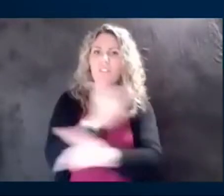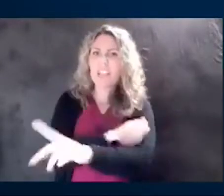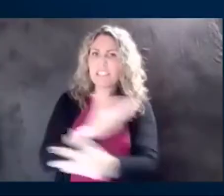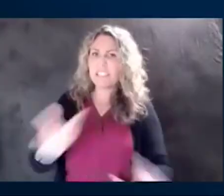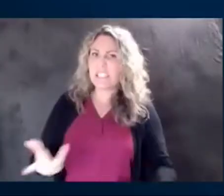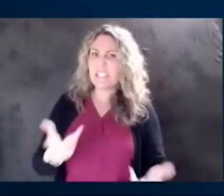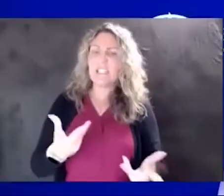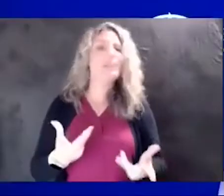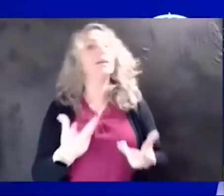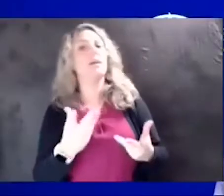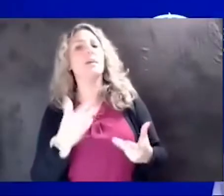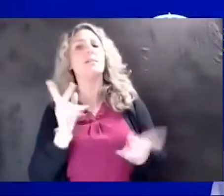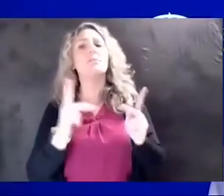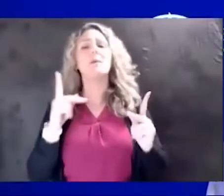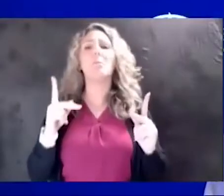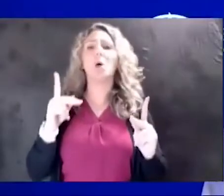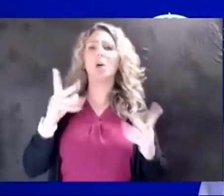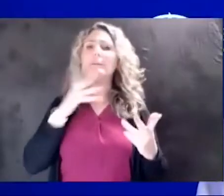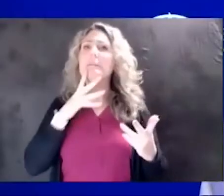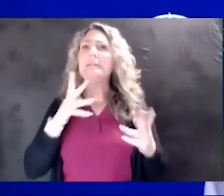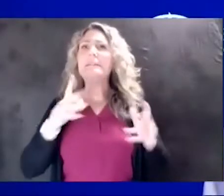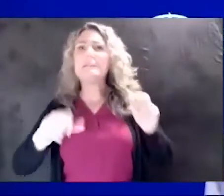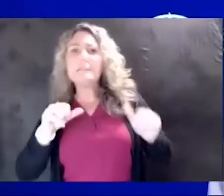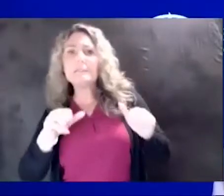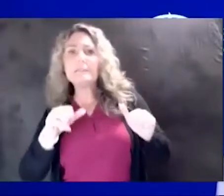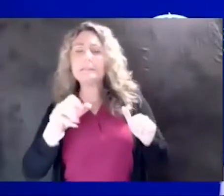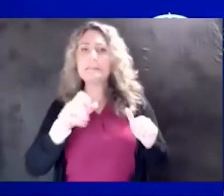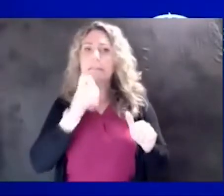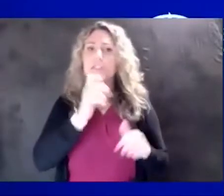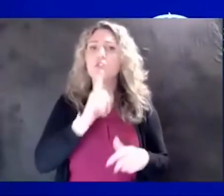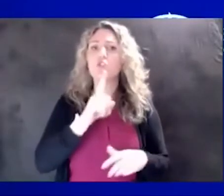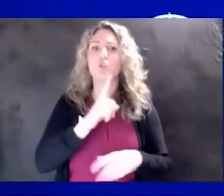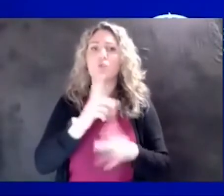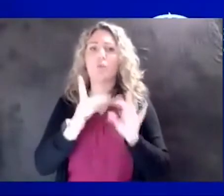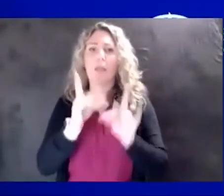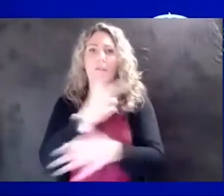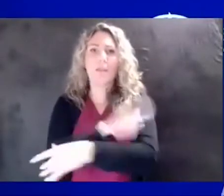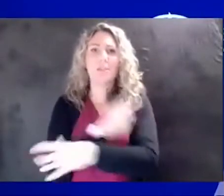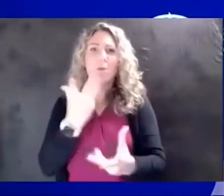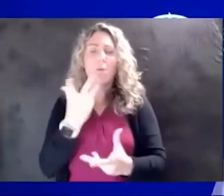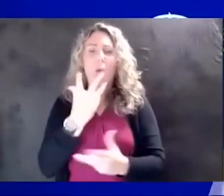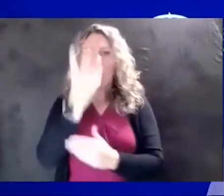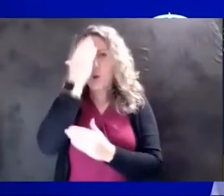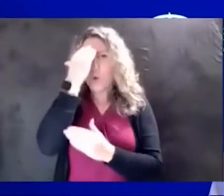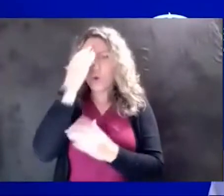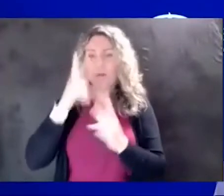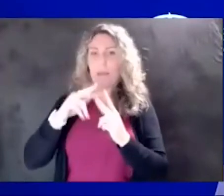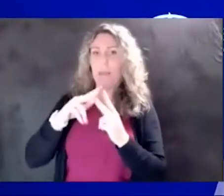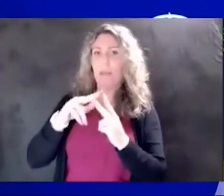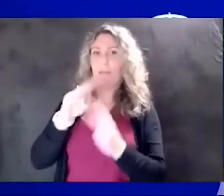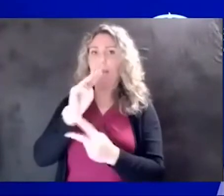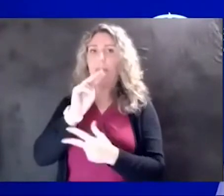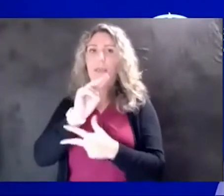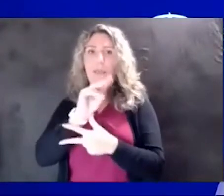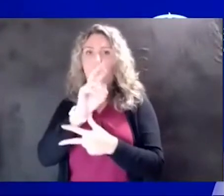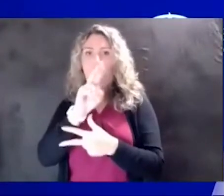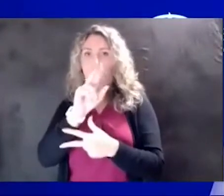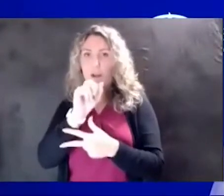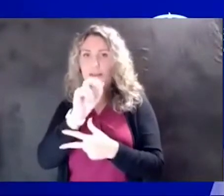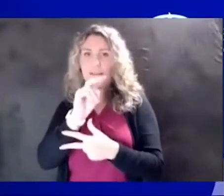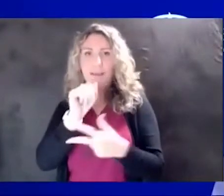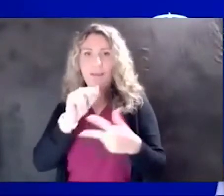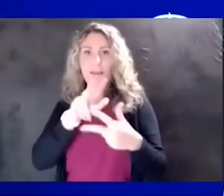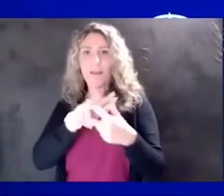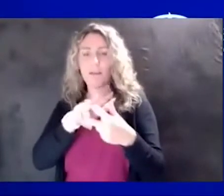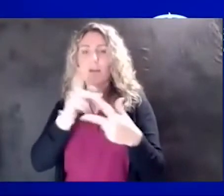fence with the vaccine. What do you want them to know? You know, so I think if we're talking about either the mRNA vaccine or the viral